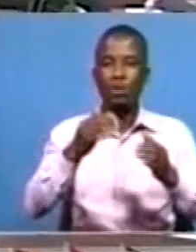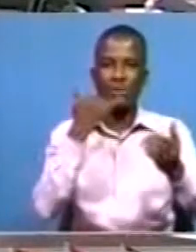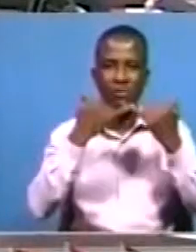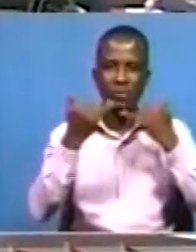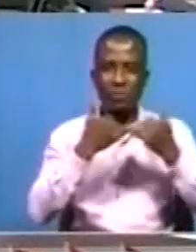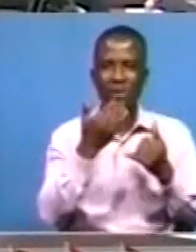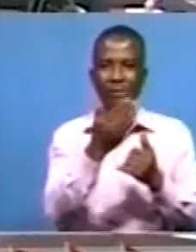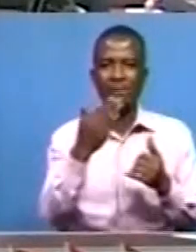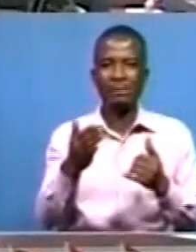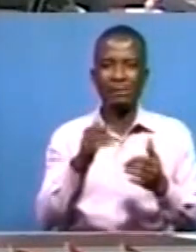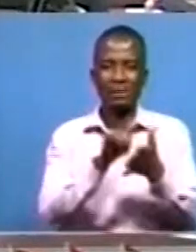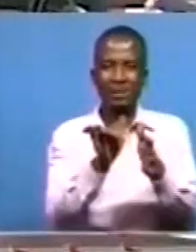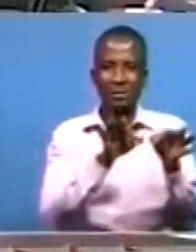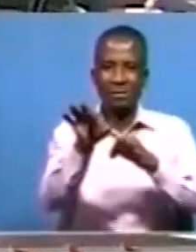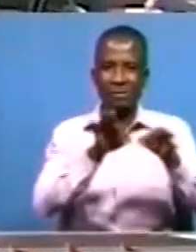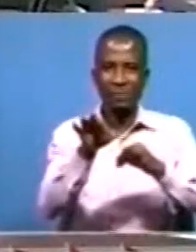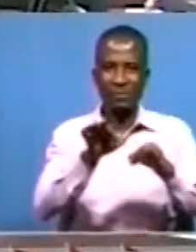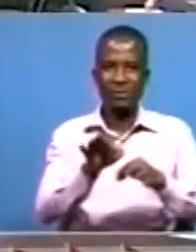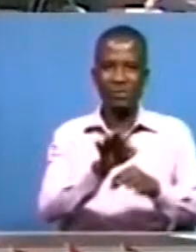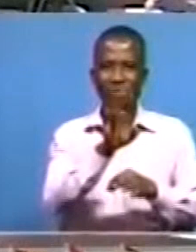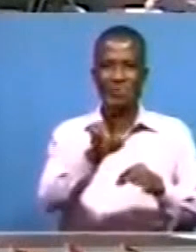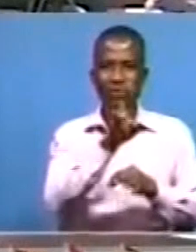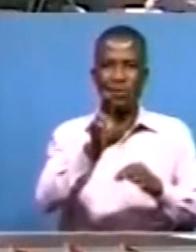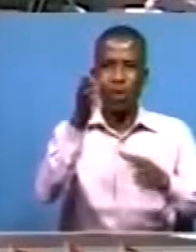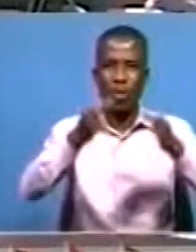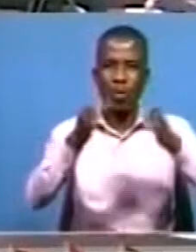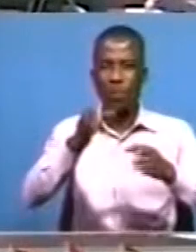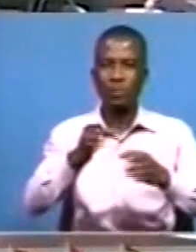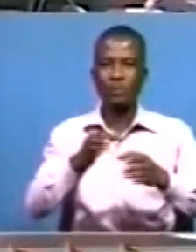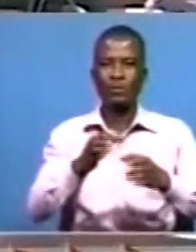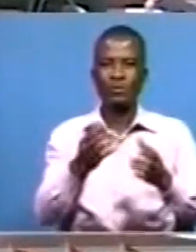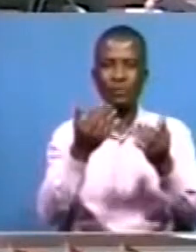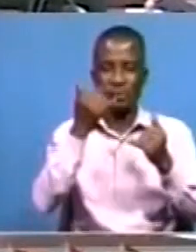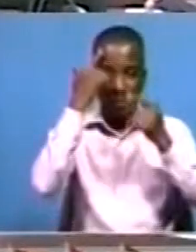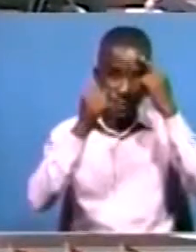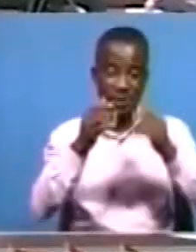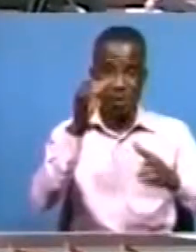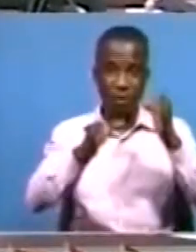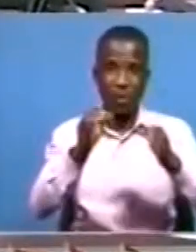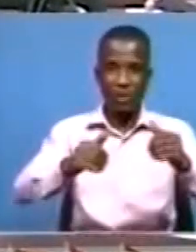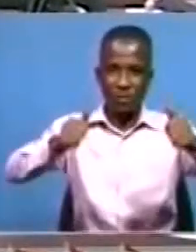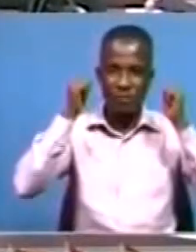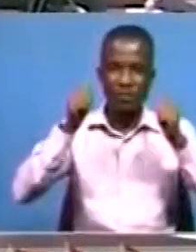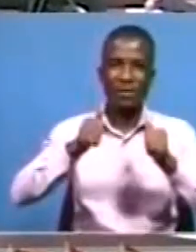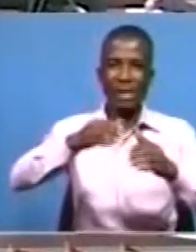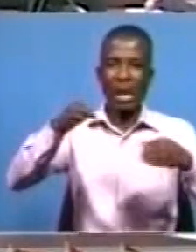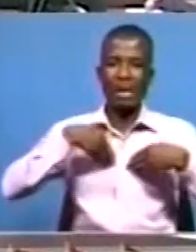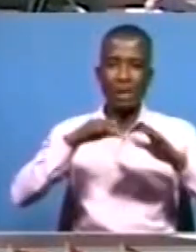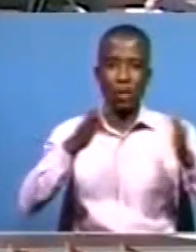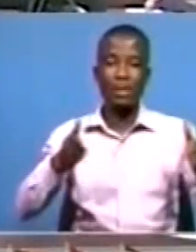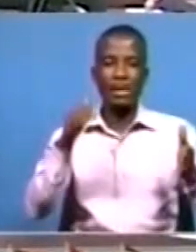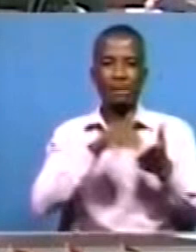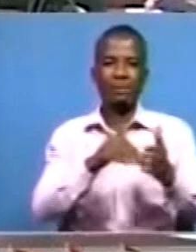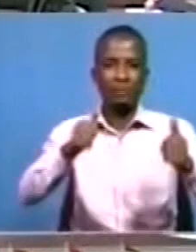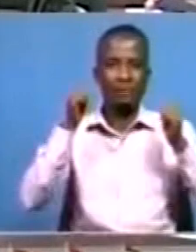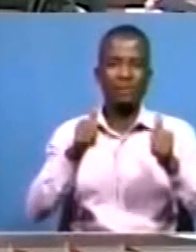unfair exercise of judicial discretion exhibited by the Supreme Court against the petitioner, just because the court refused his application to